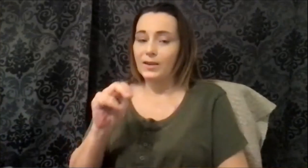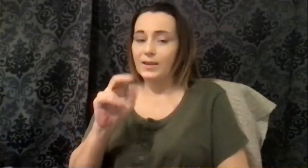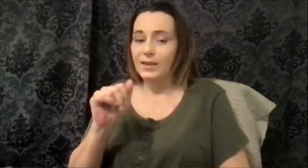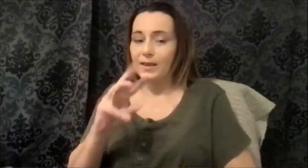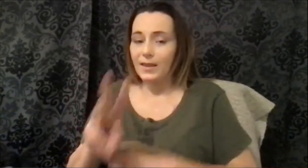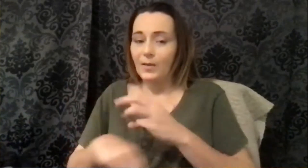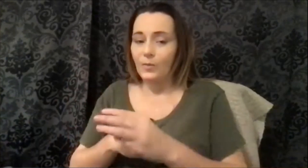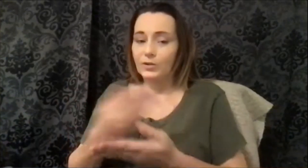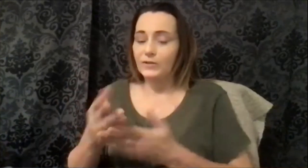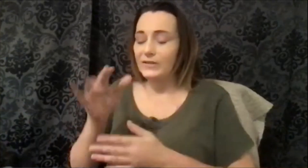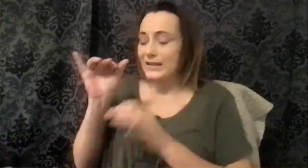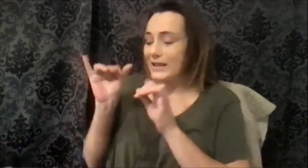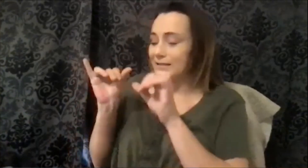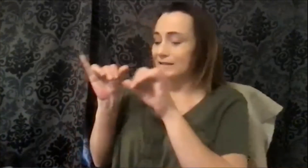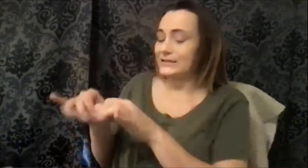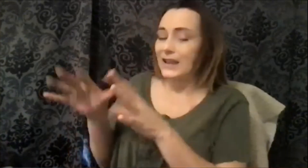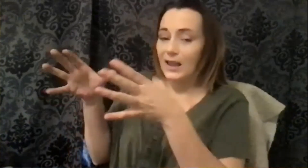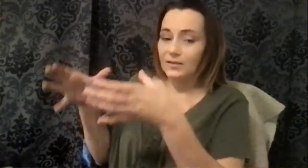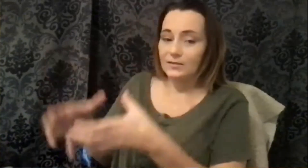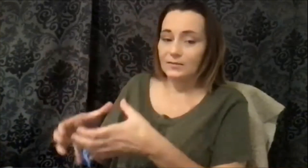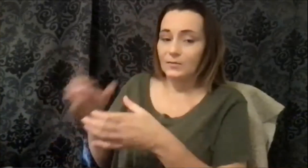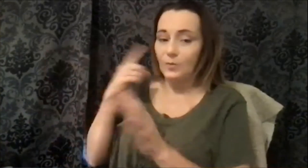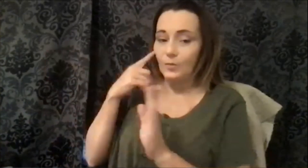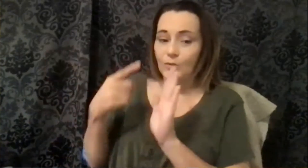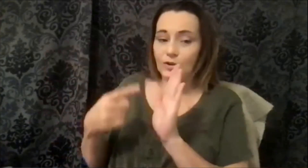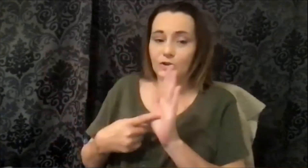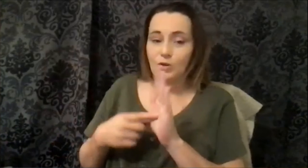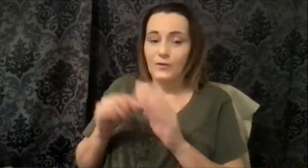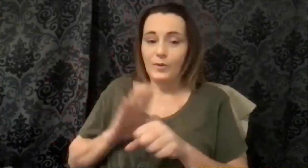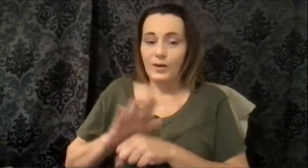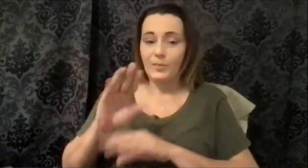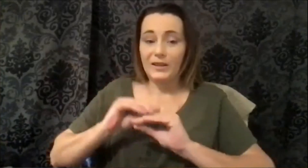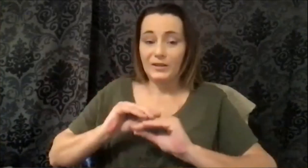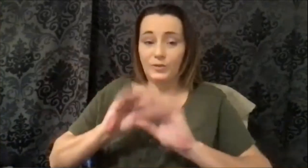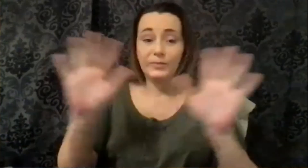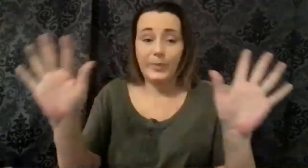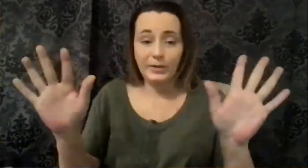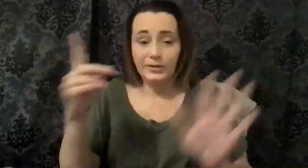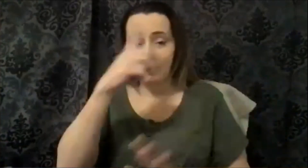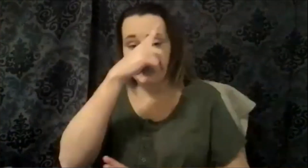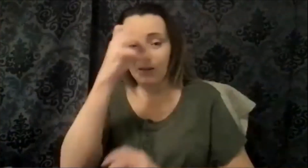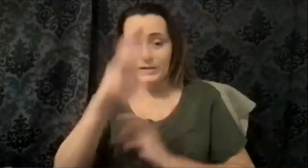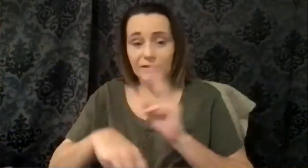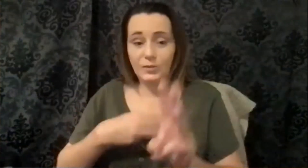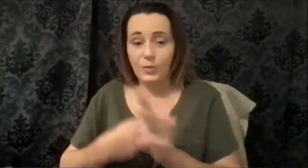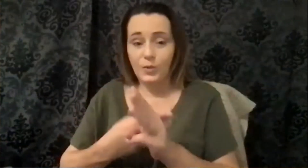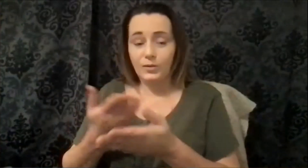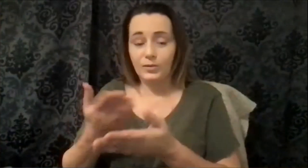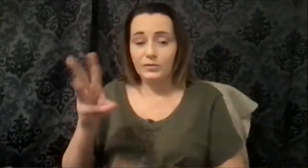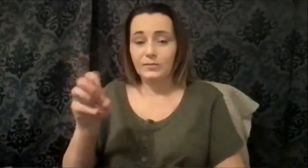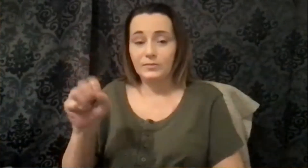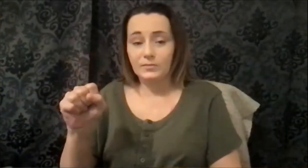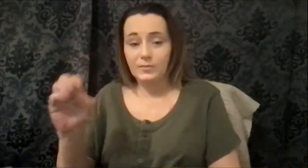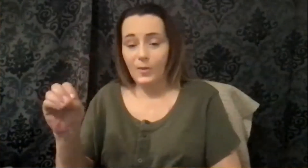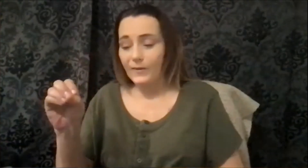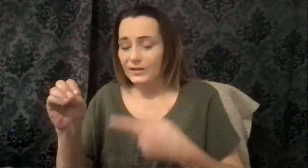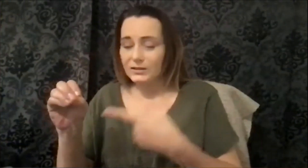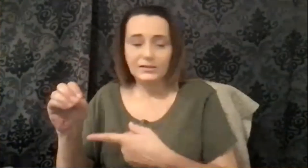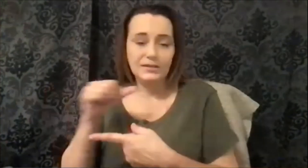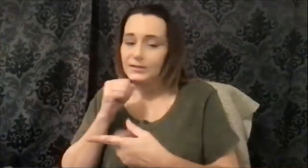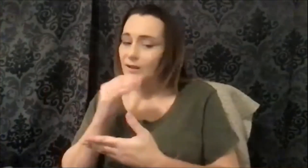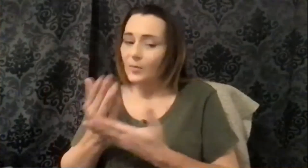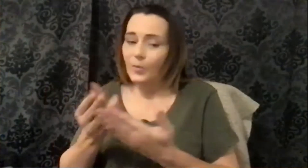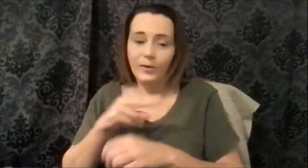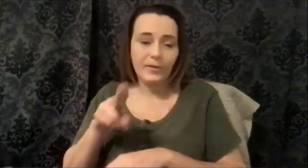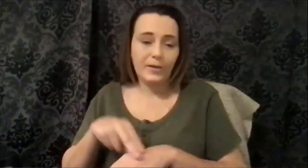stay internally. So we show it for complete transparency because it is a World Service office, but it's not part of the normal